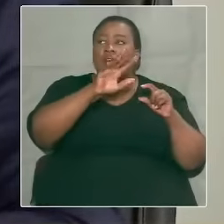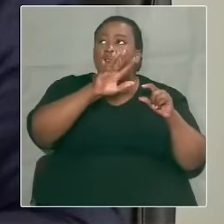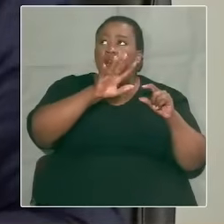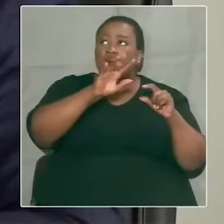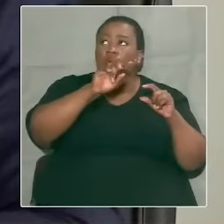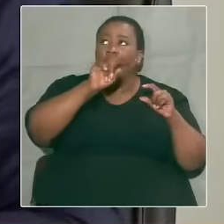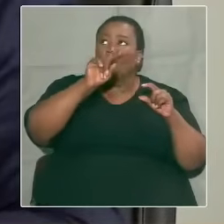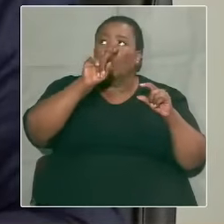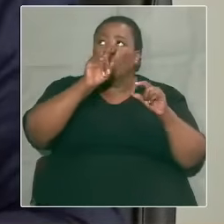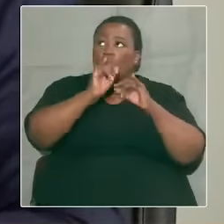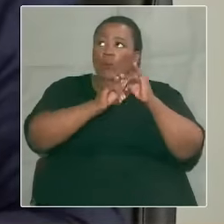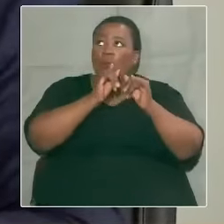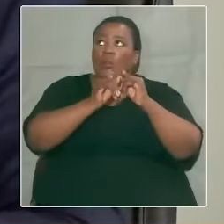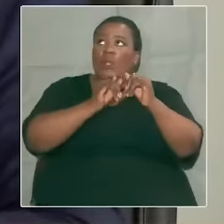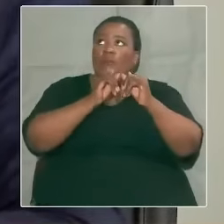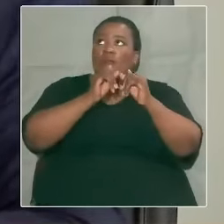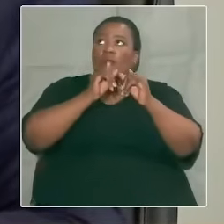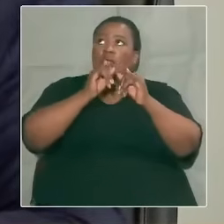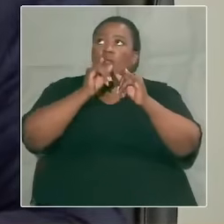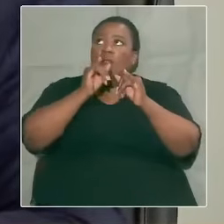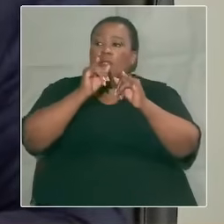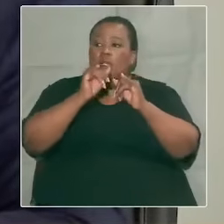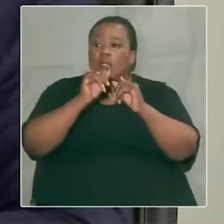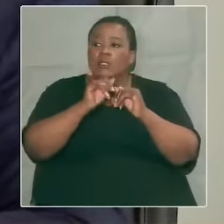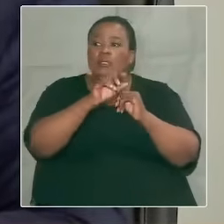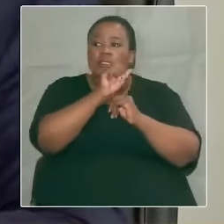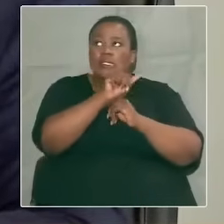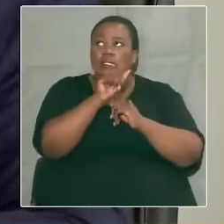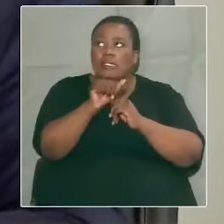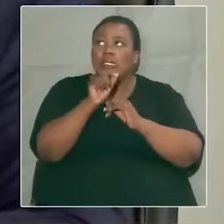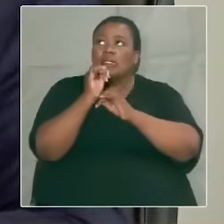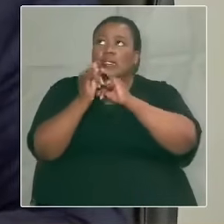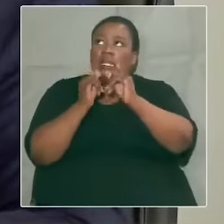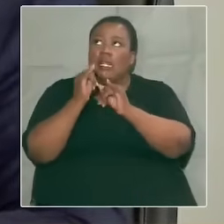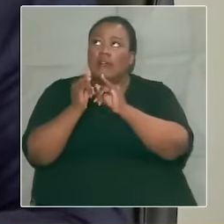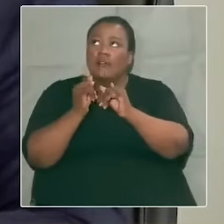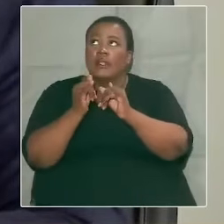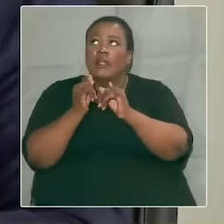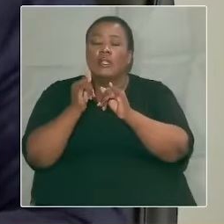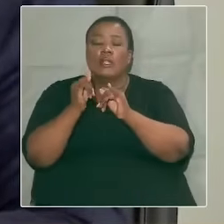11. So what I was saying was that the topics on top are just